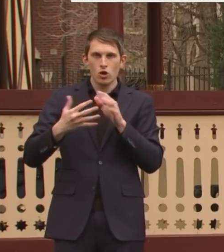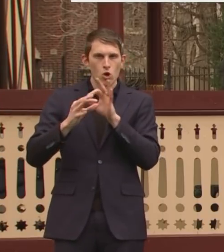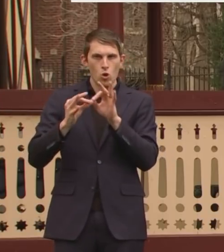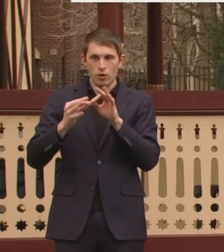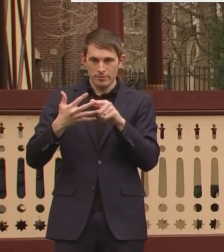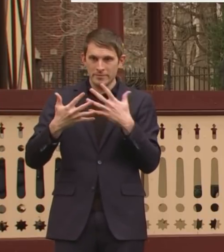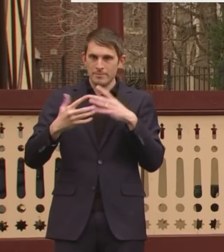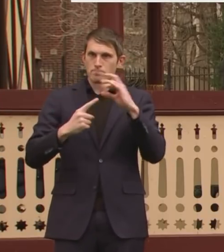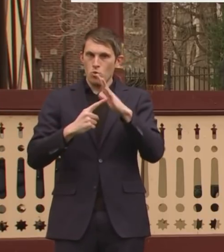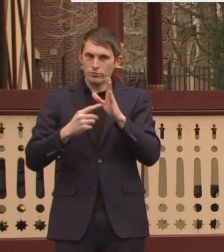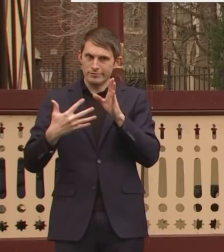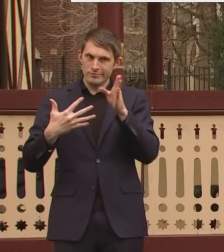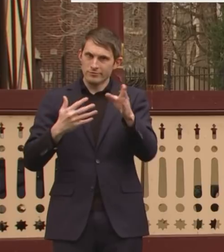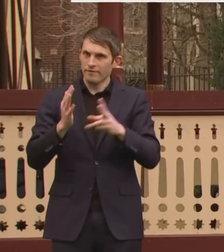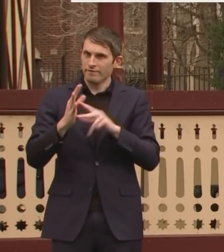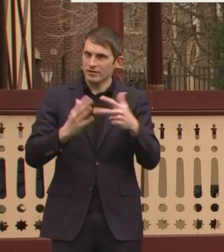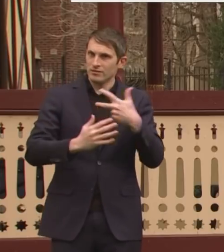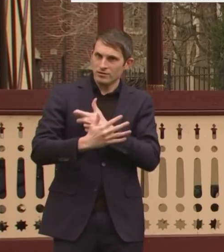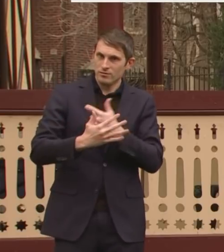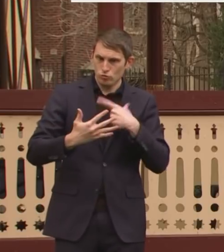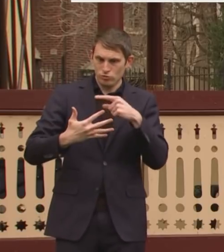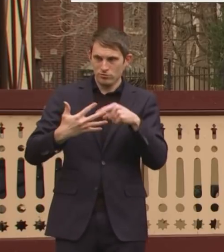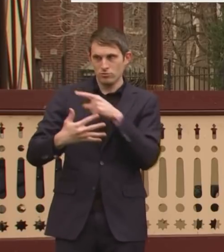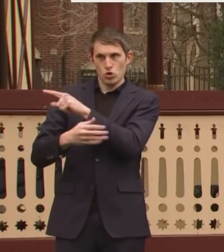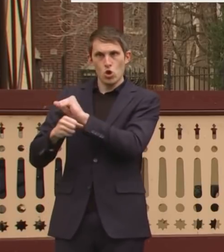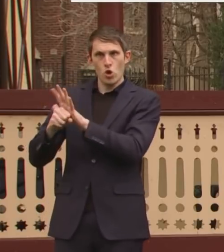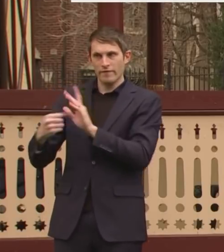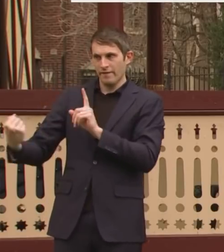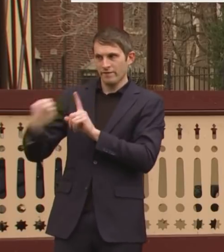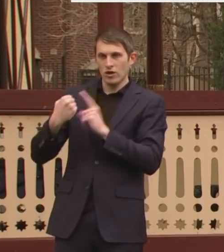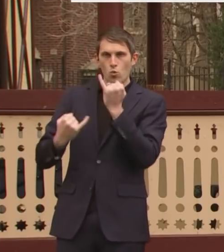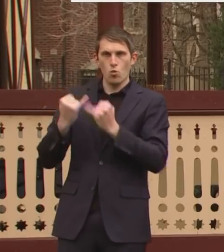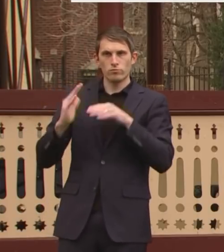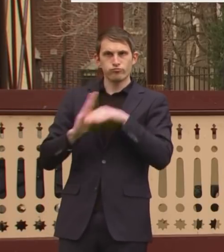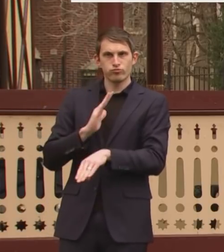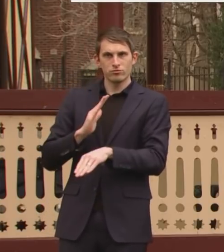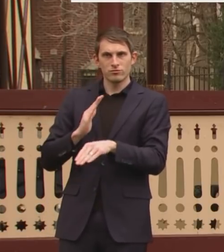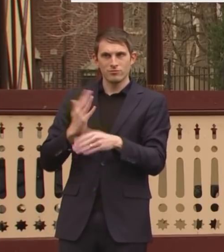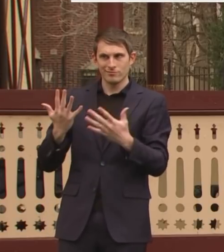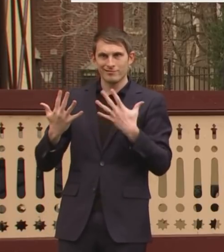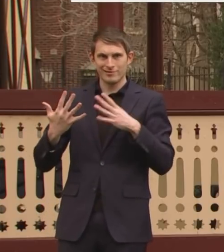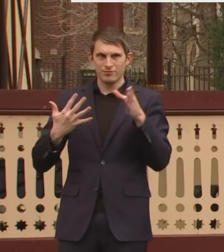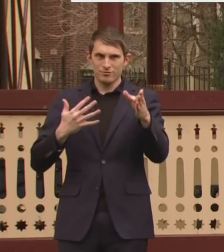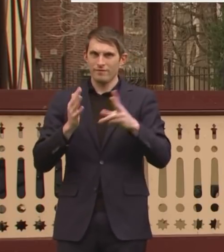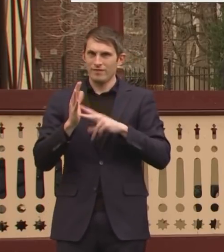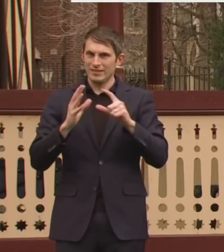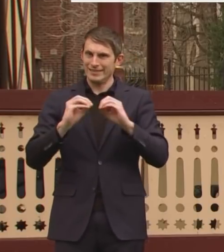to rush to get your vaccine rather than rushing to get a place in ICU.